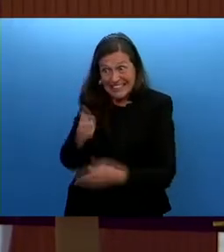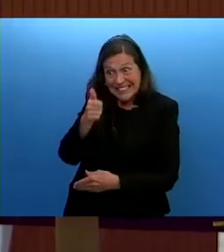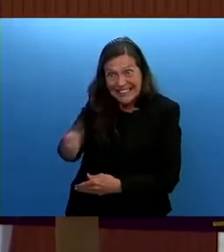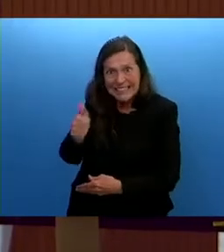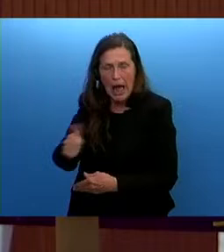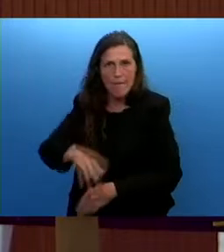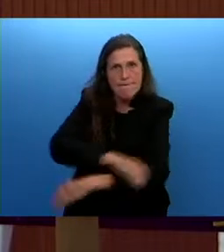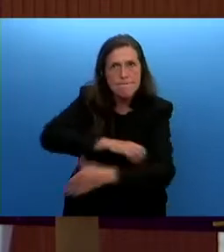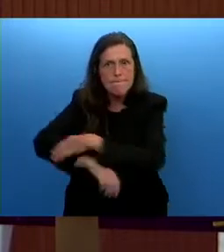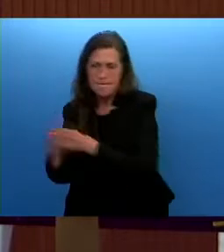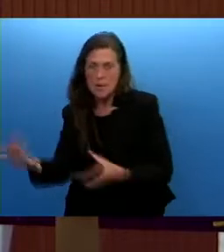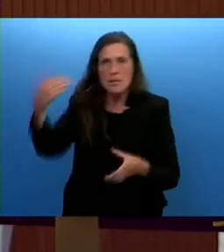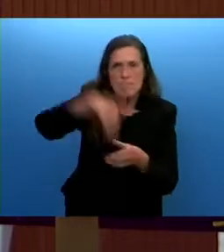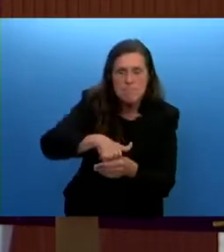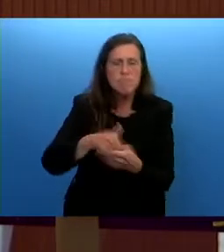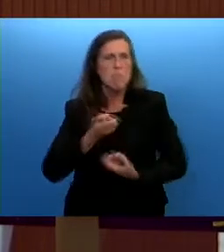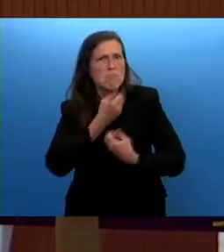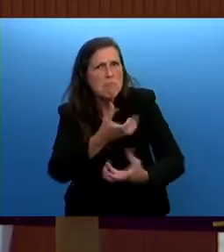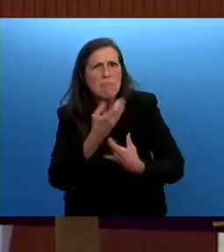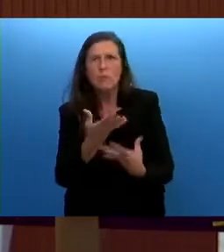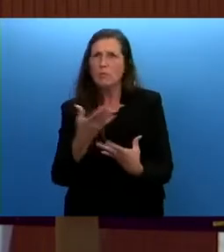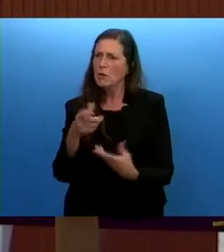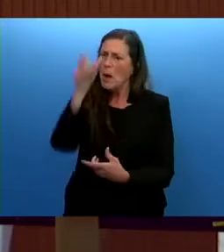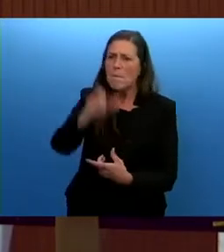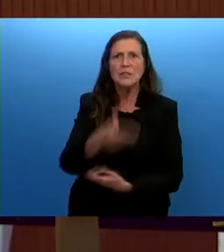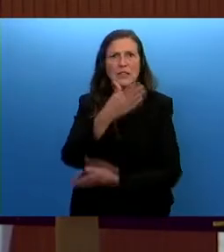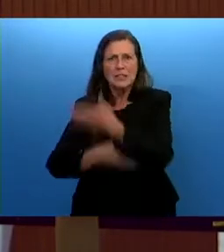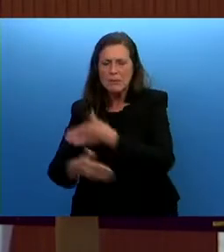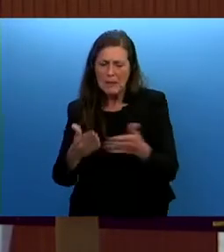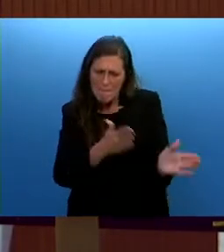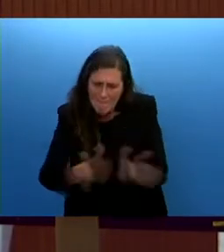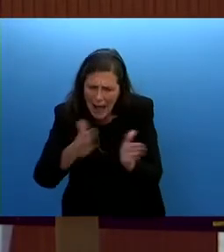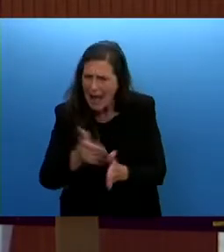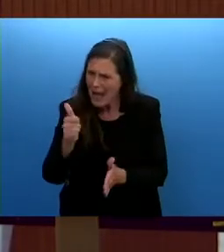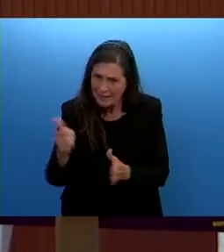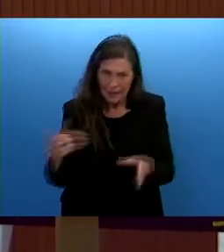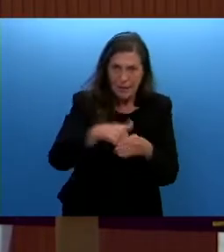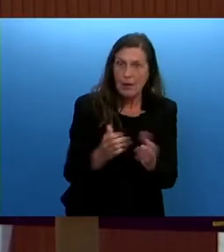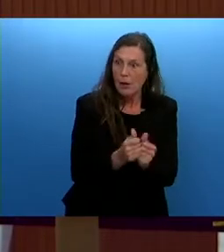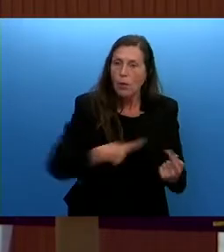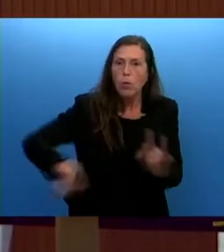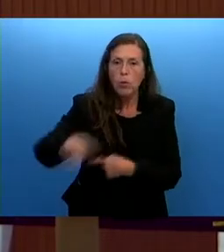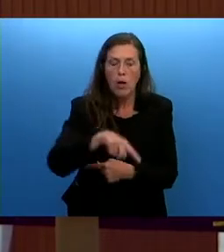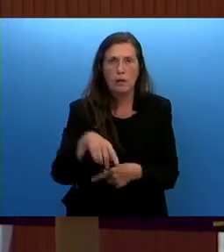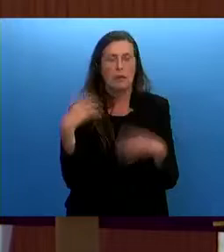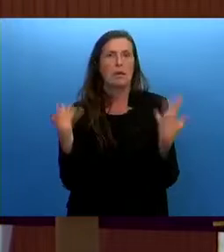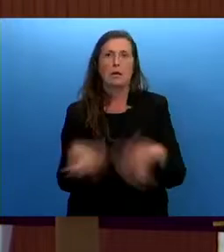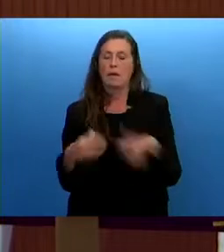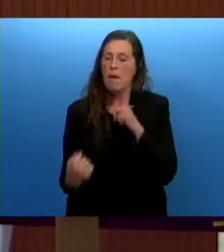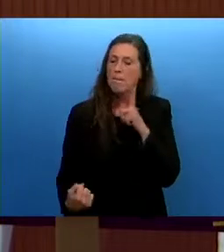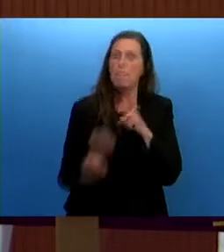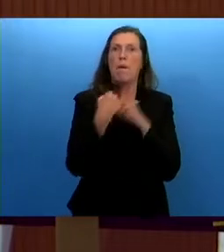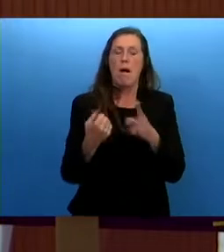and the organizations working with persons with disabilities in planning and decision making is making a big difference. For